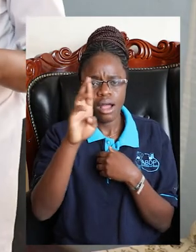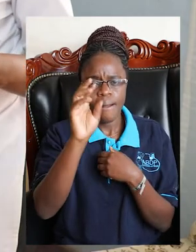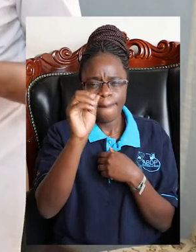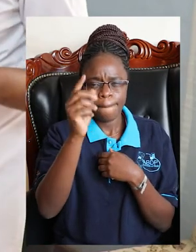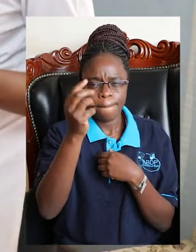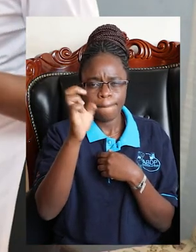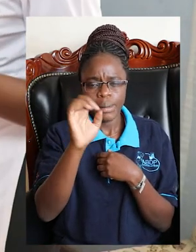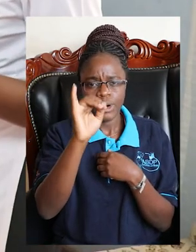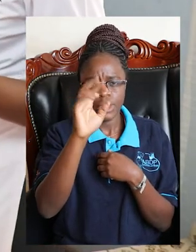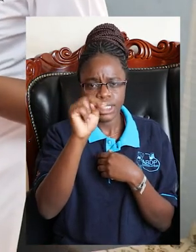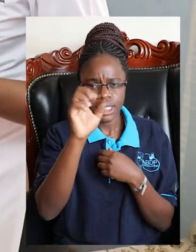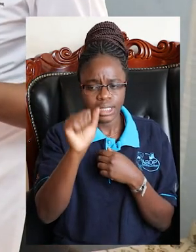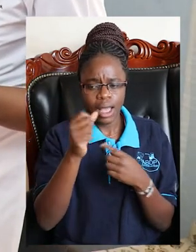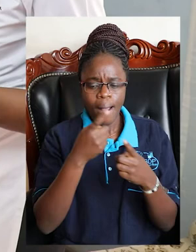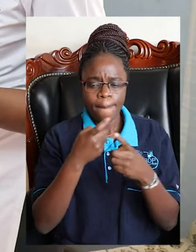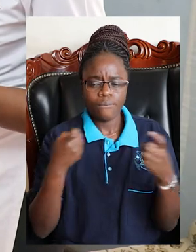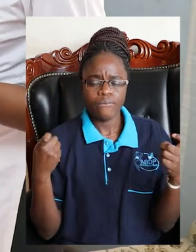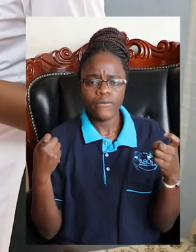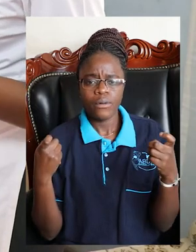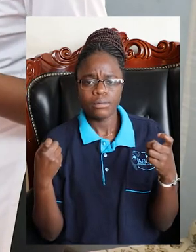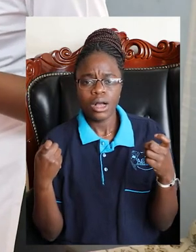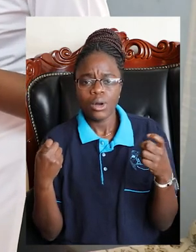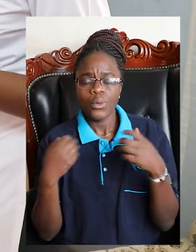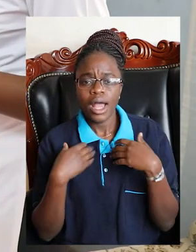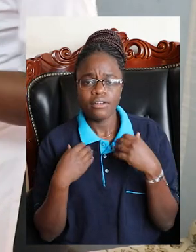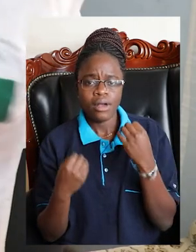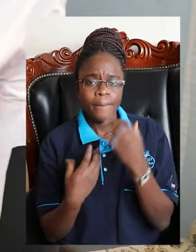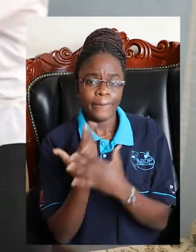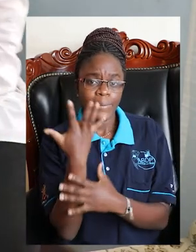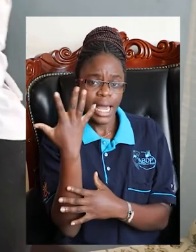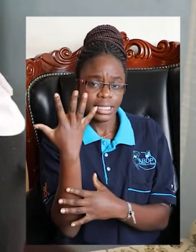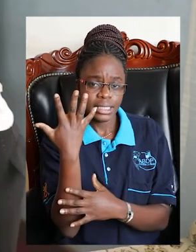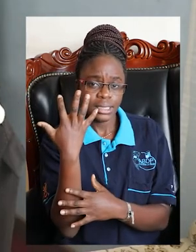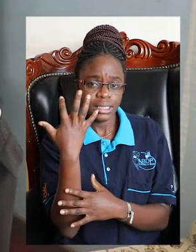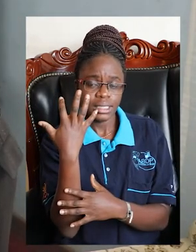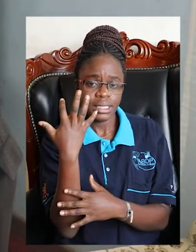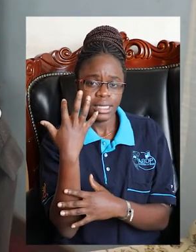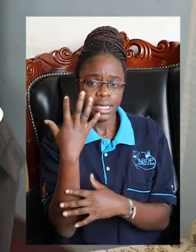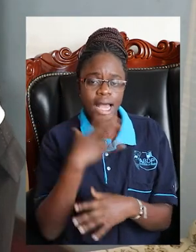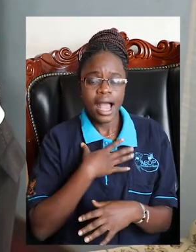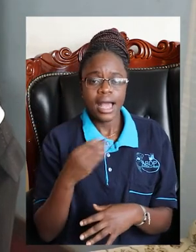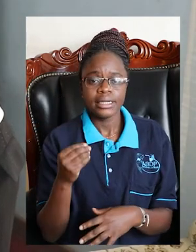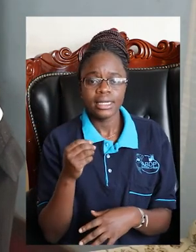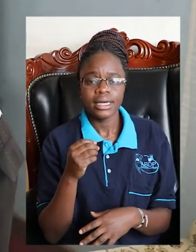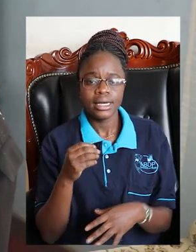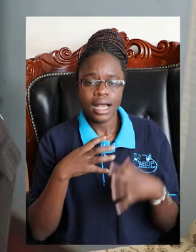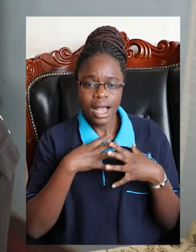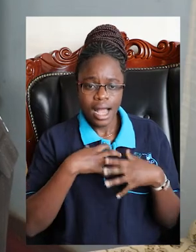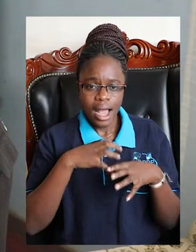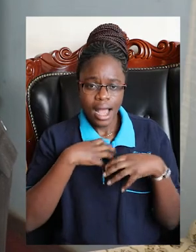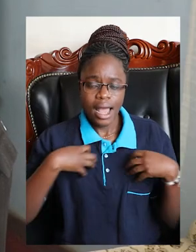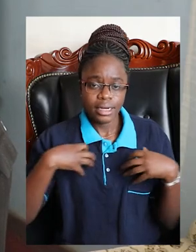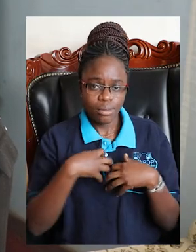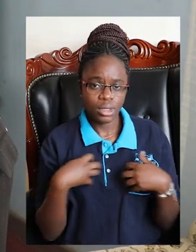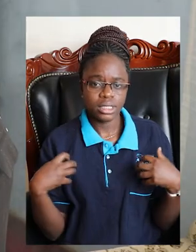the proteins. And you have both plant proteins and animal proteins. So the plant proteins are like the cowpeas. The eggs